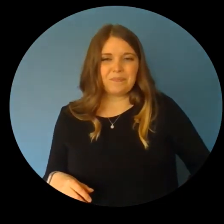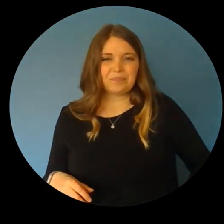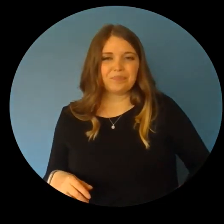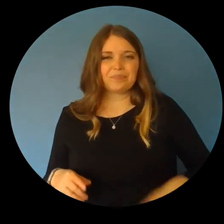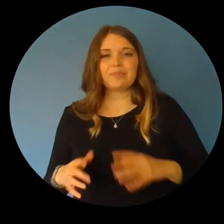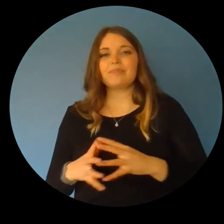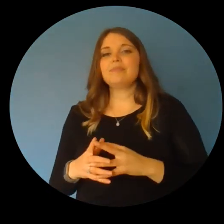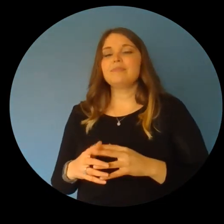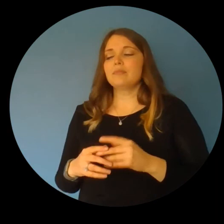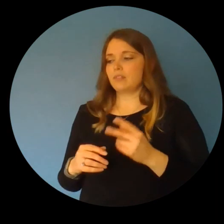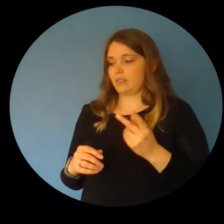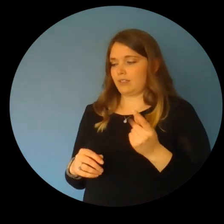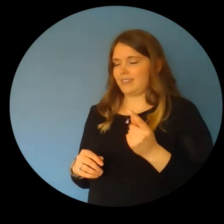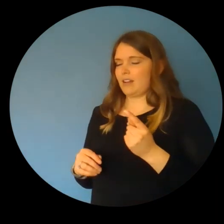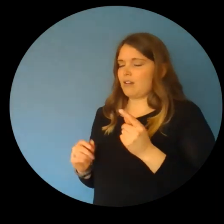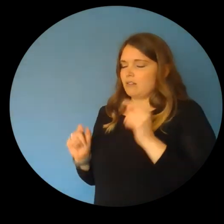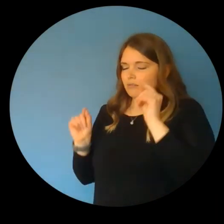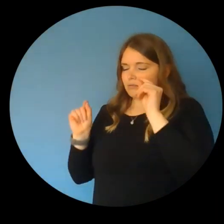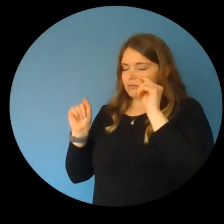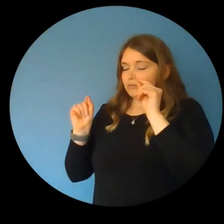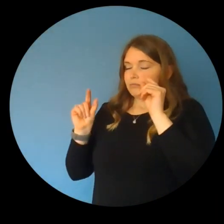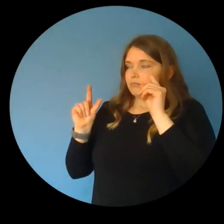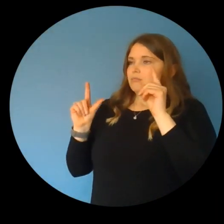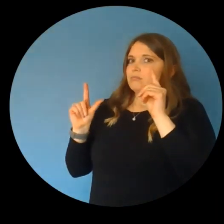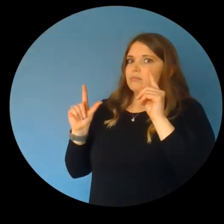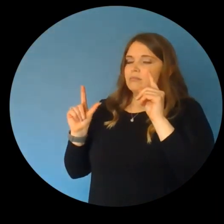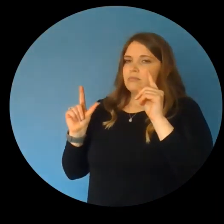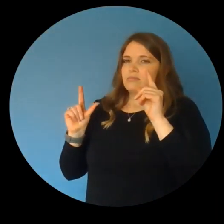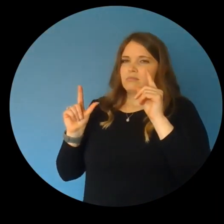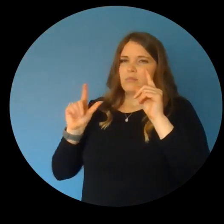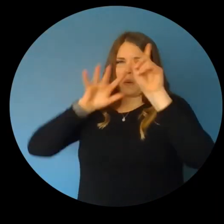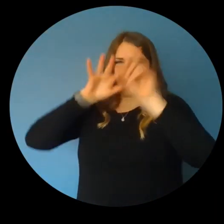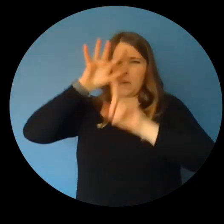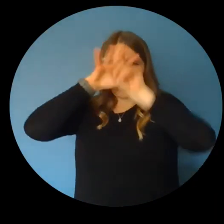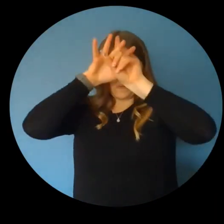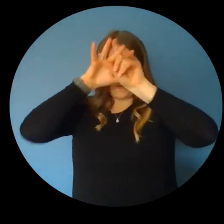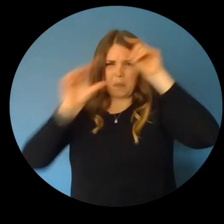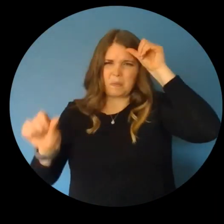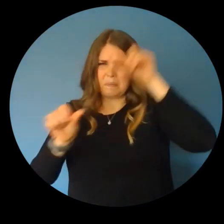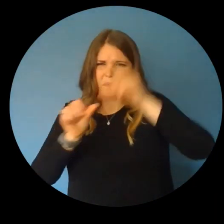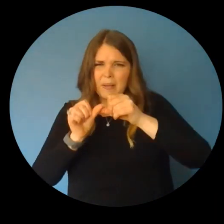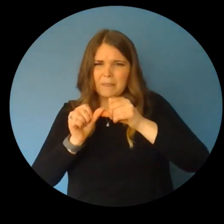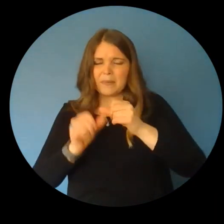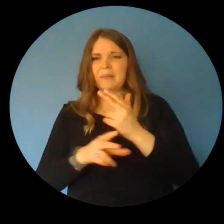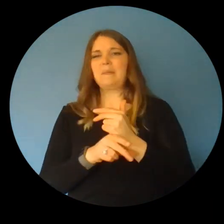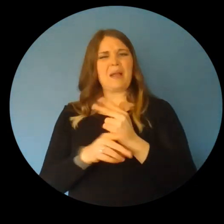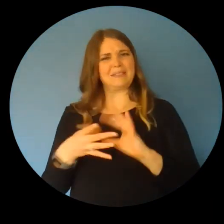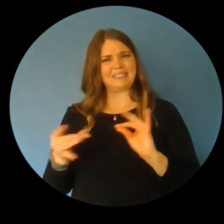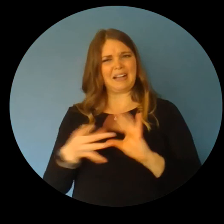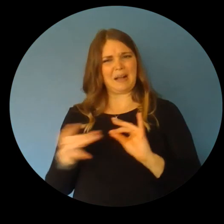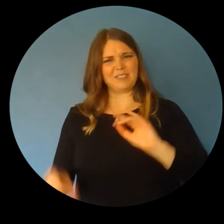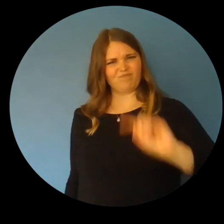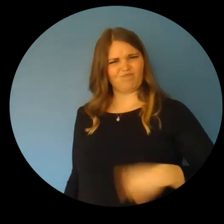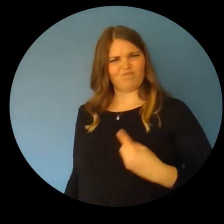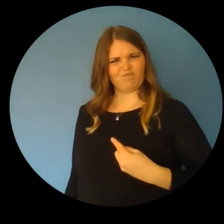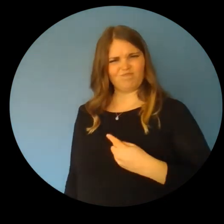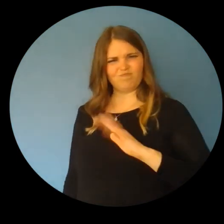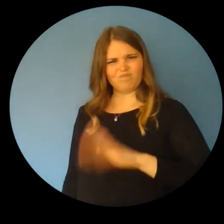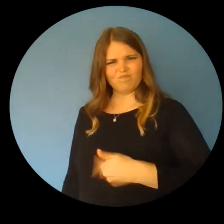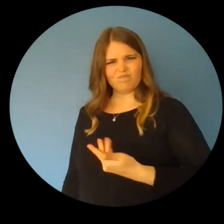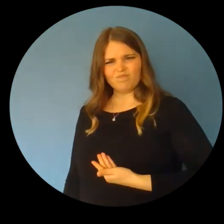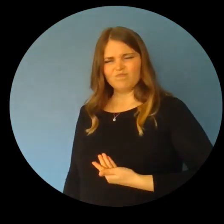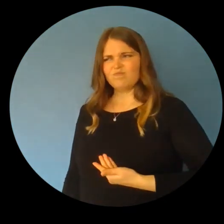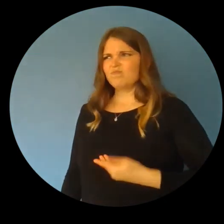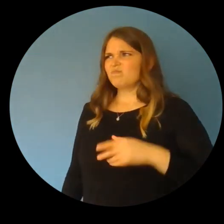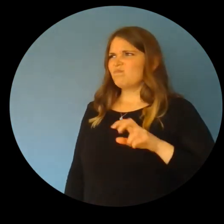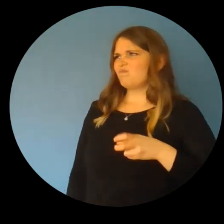When dog woke up, he remembered what Rabbit had said, and it upset him so much that he almost walked right